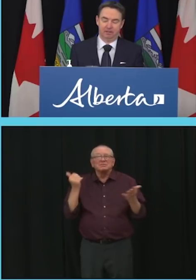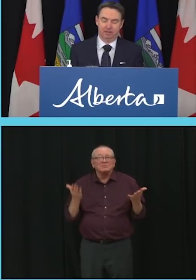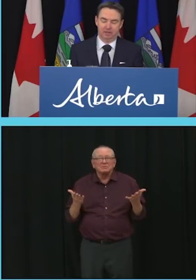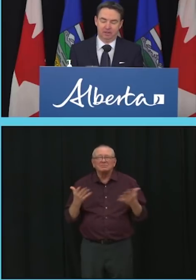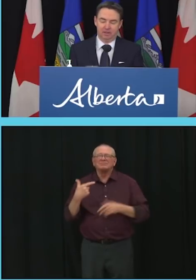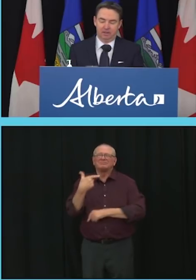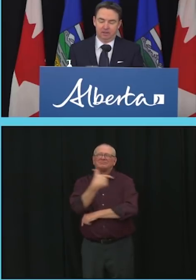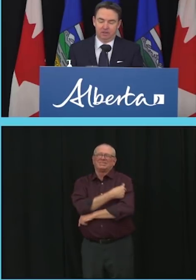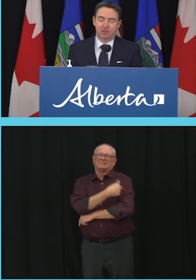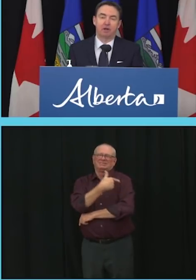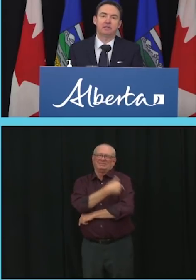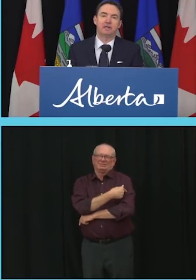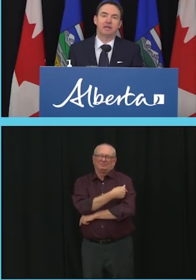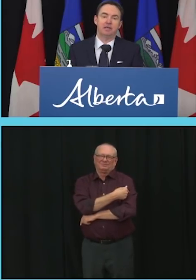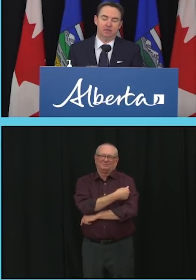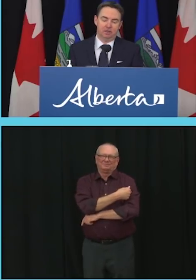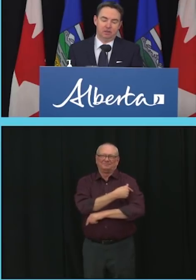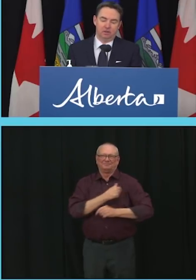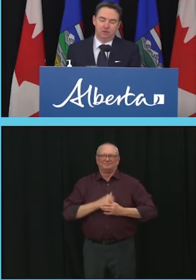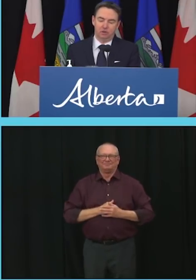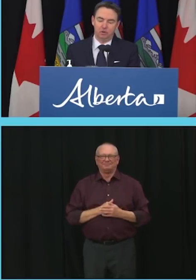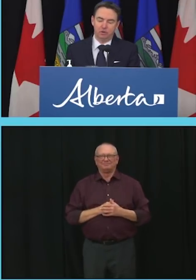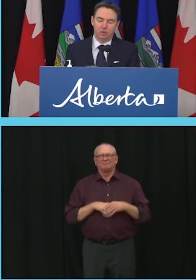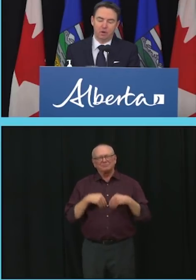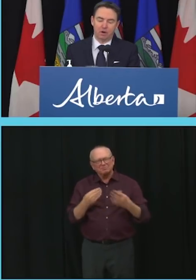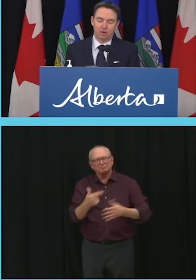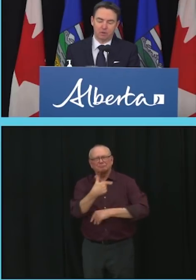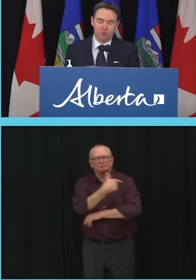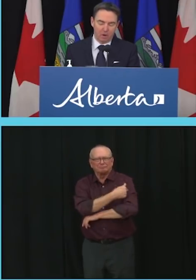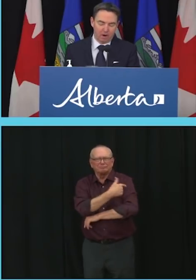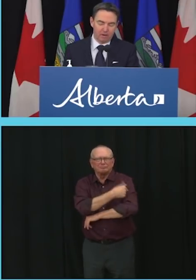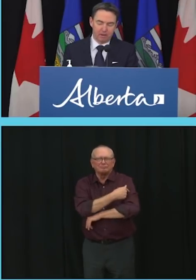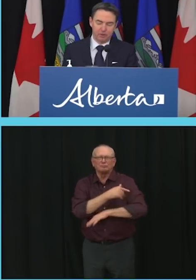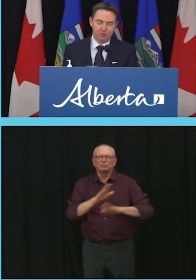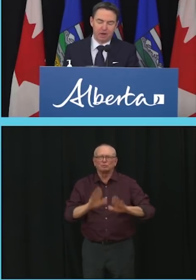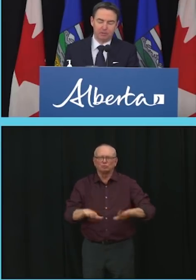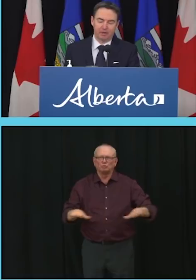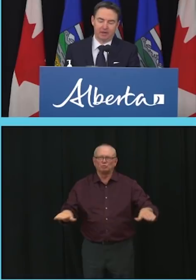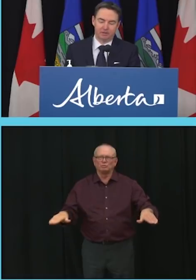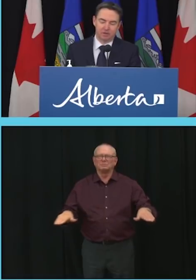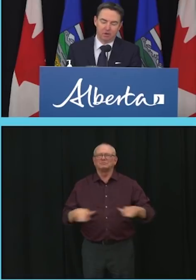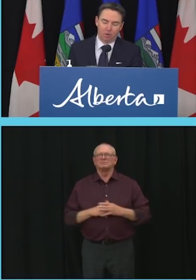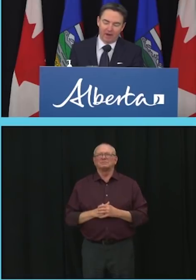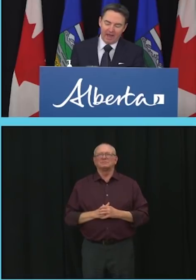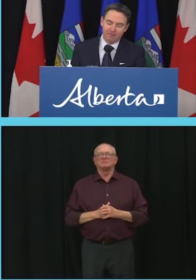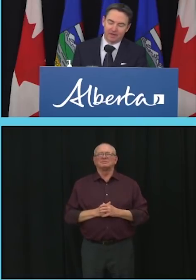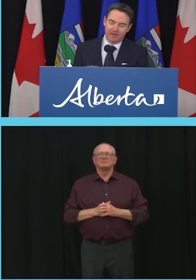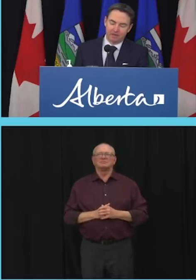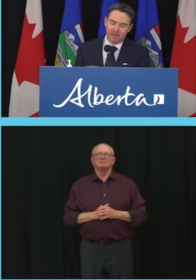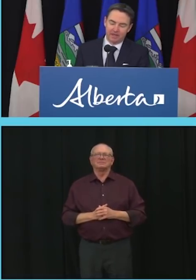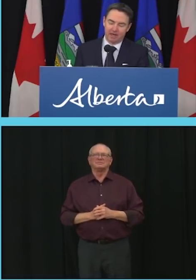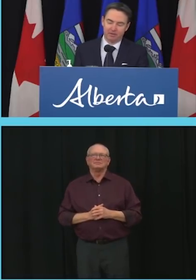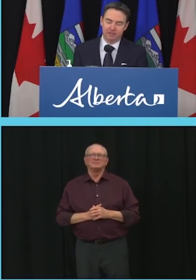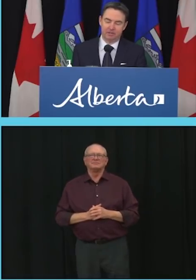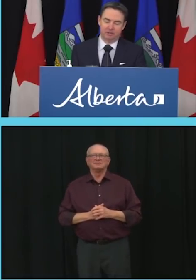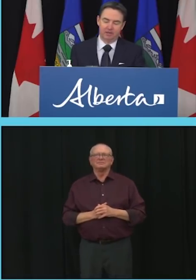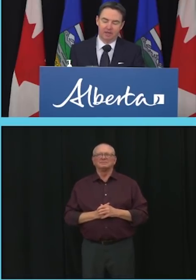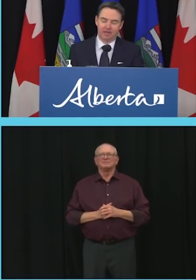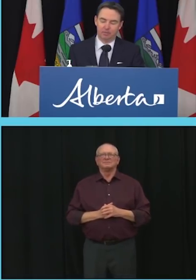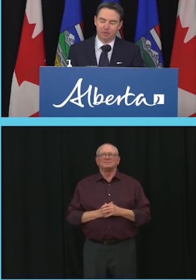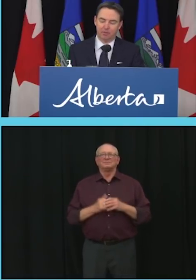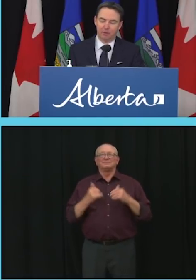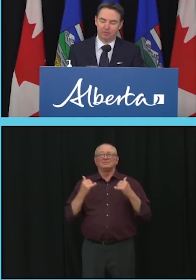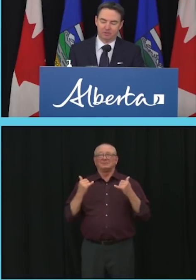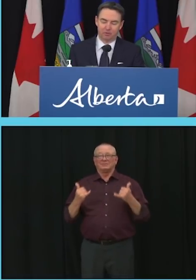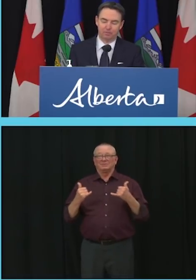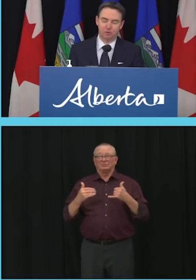vaccinated. Starting today, youth who are immunocompromised or have an underlying health condition can